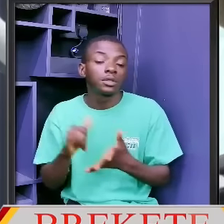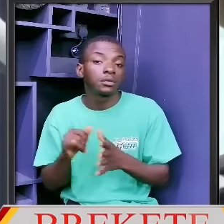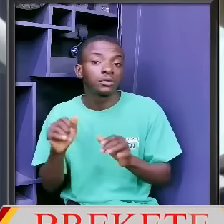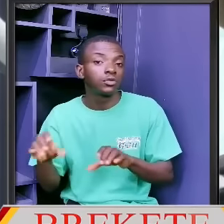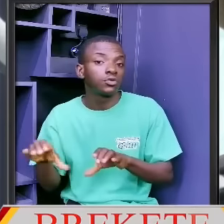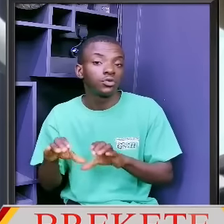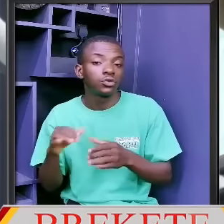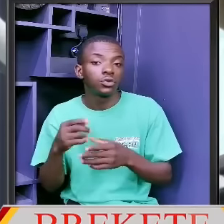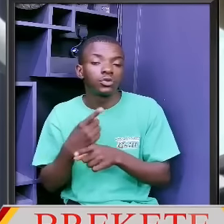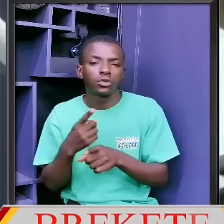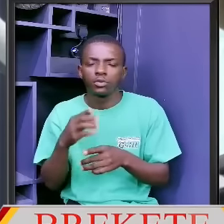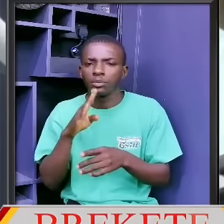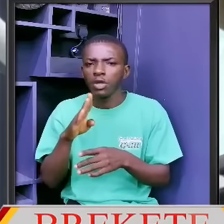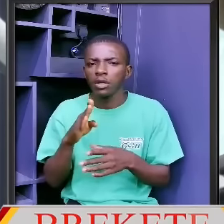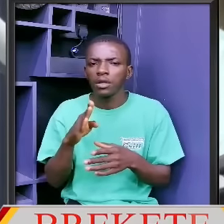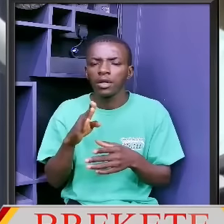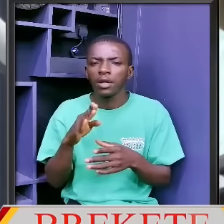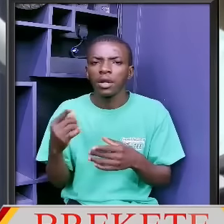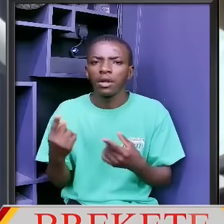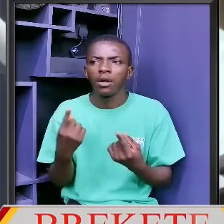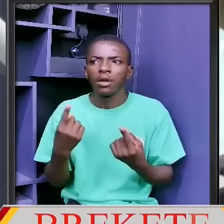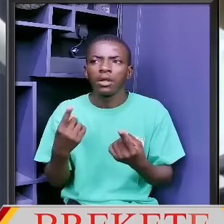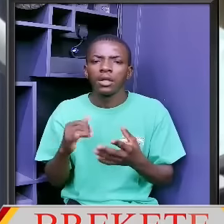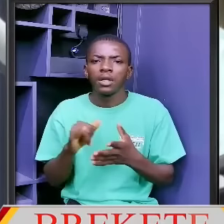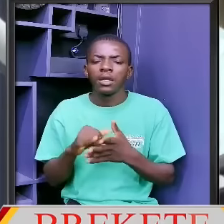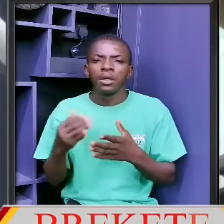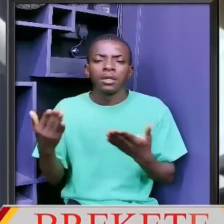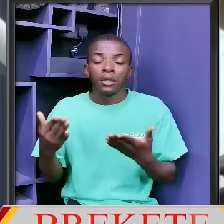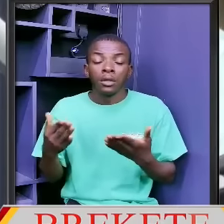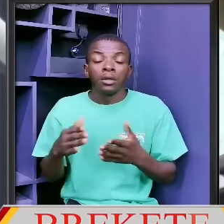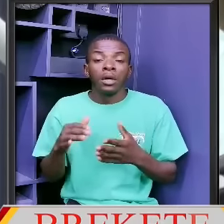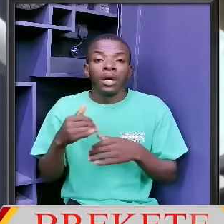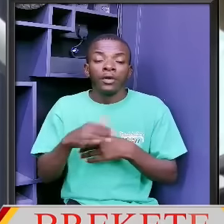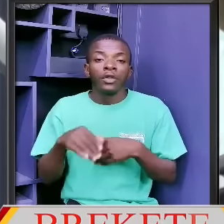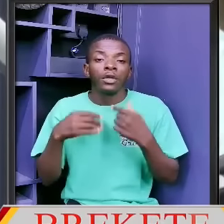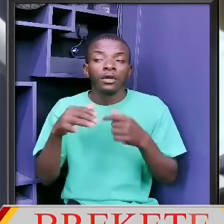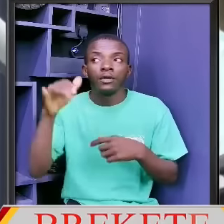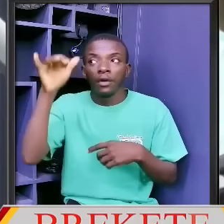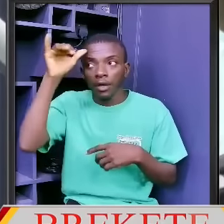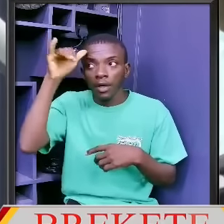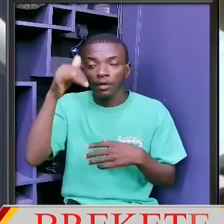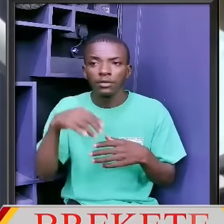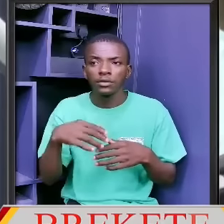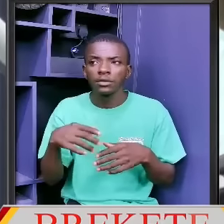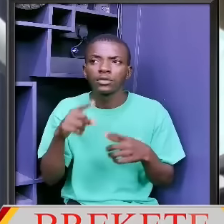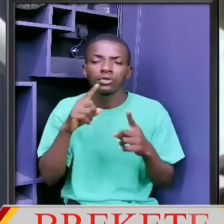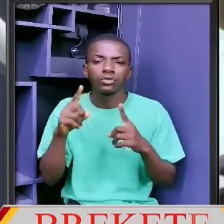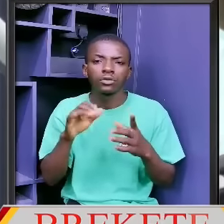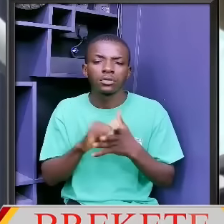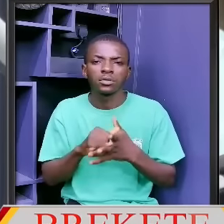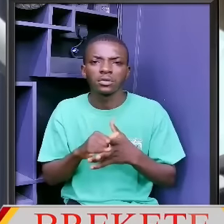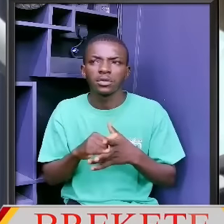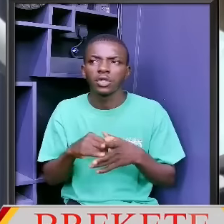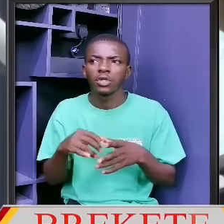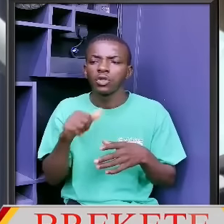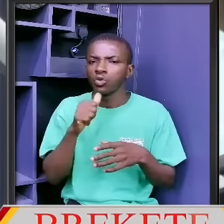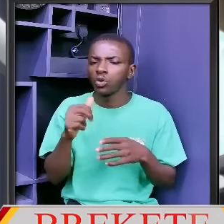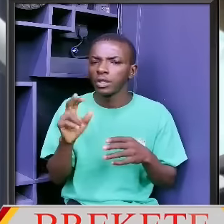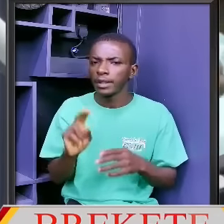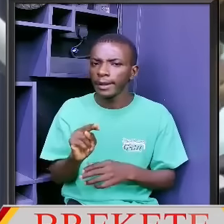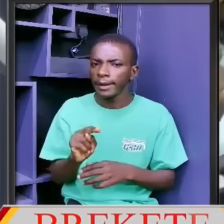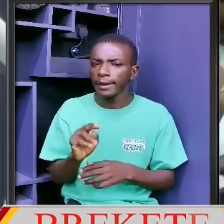do, make you just pray. I said to her, that's the only thing I will do. So after we don't give him the car, he can't talk, say, no be